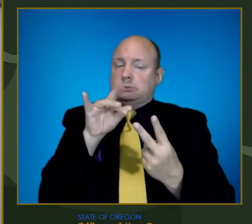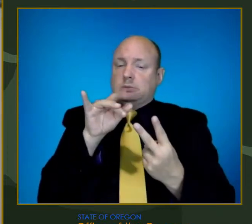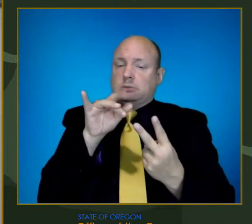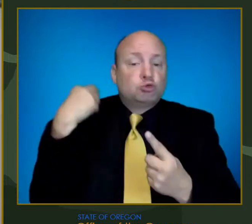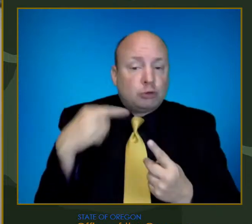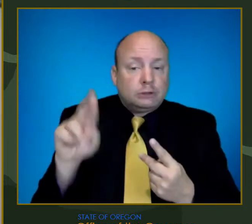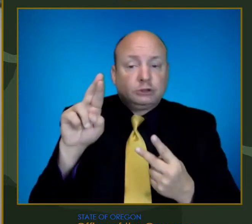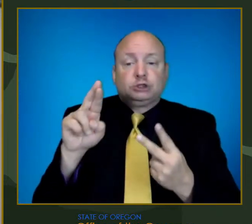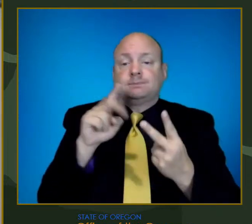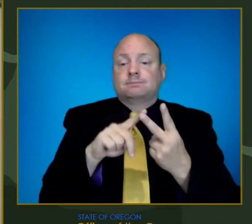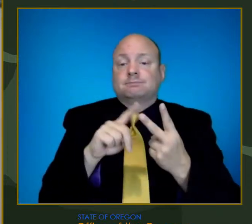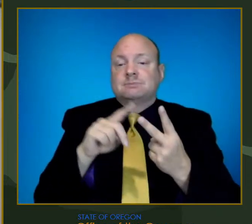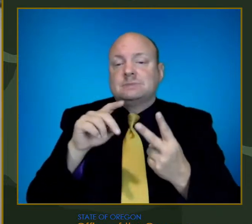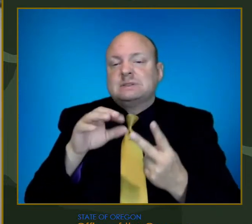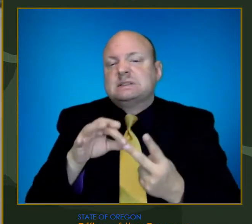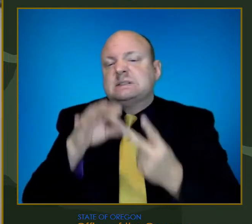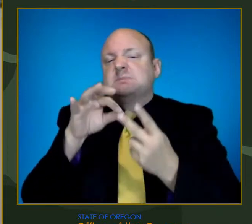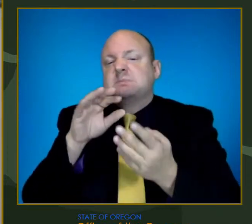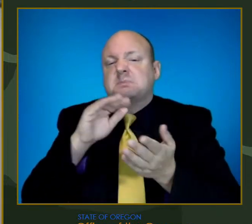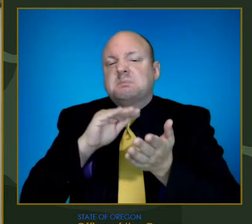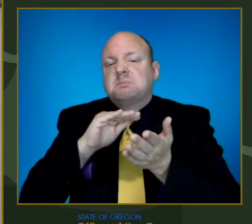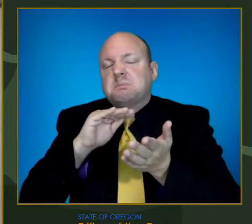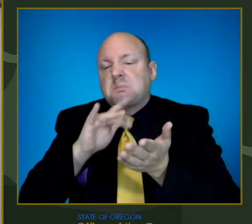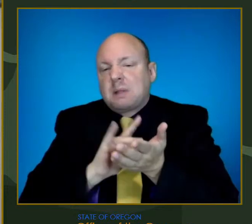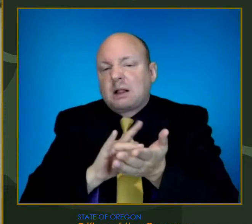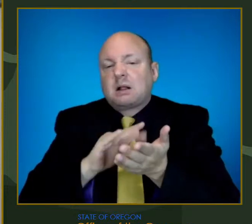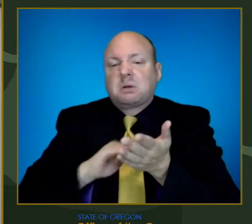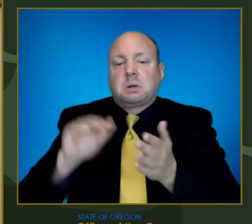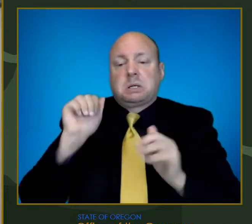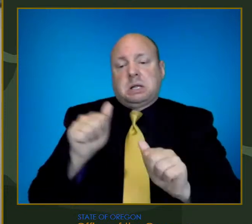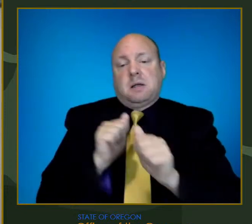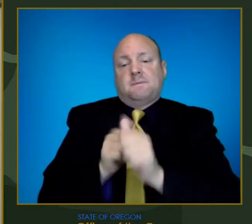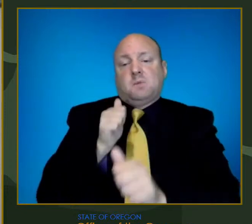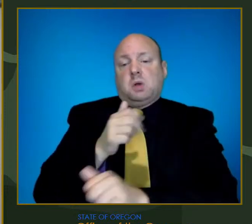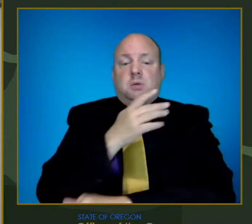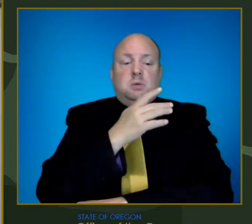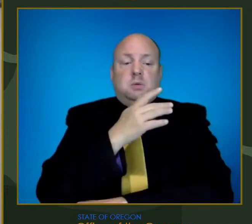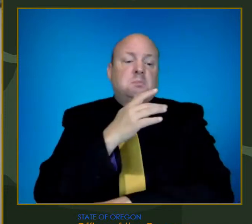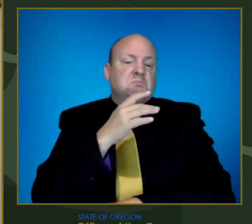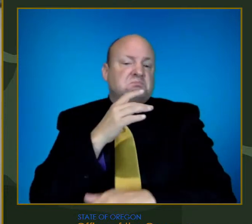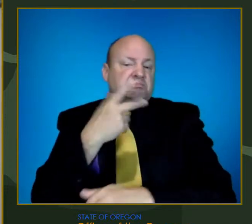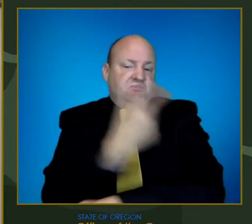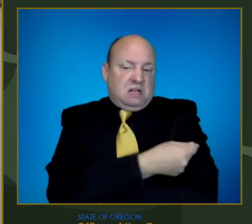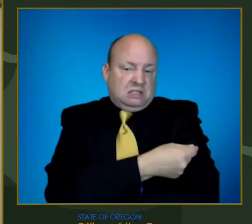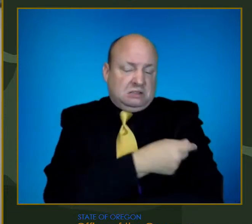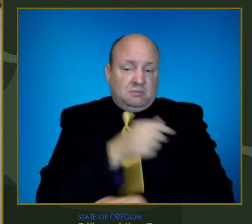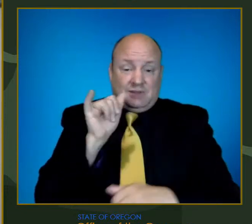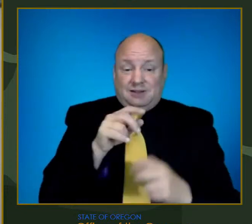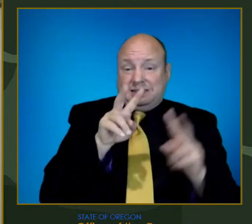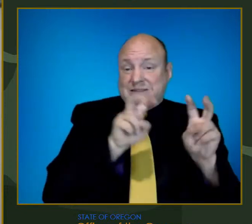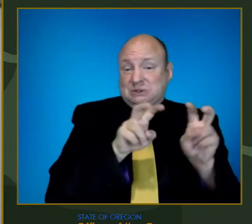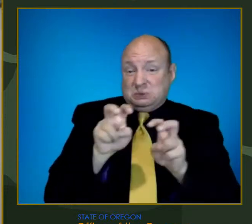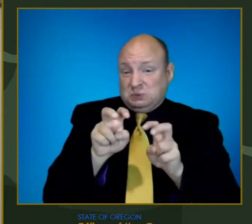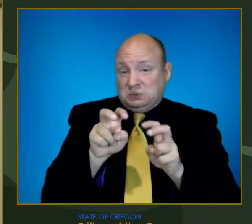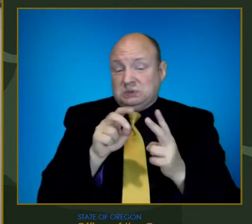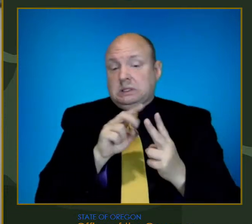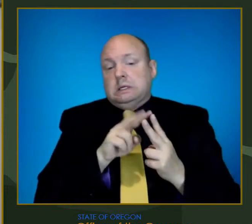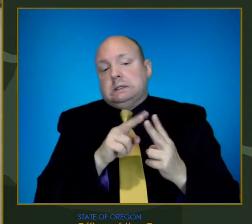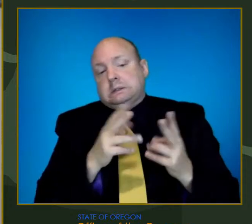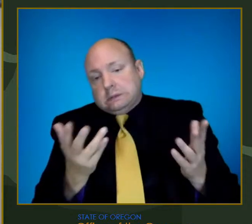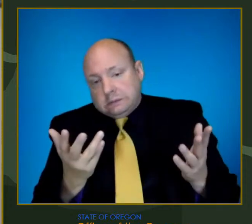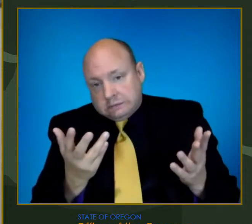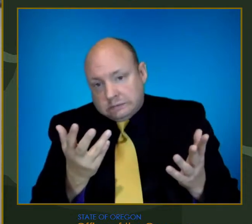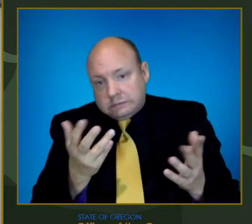exemption. And that are, frankly, those are the two choices that employees have.